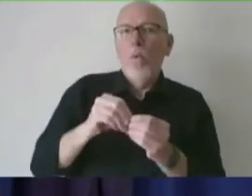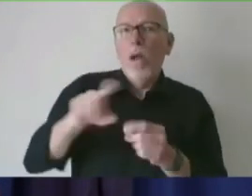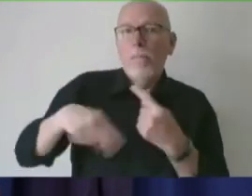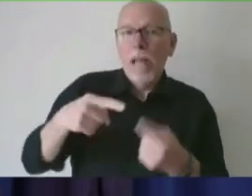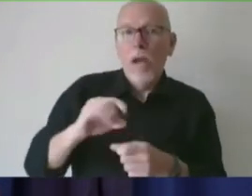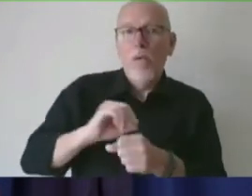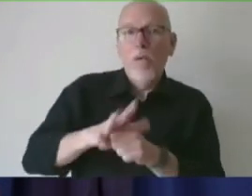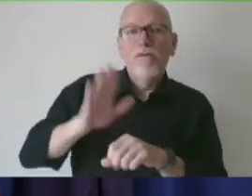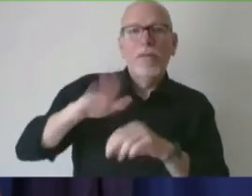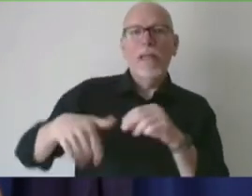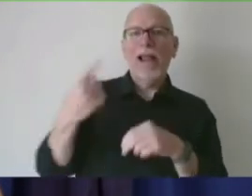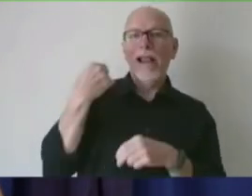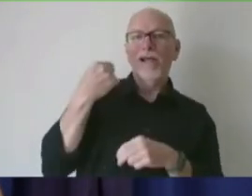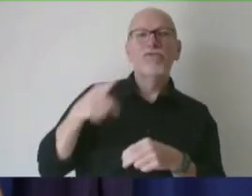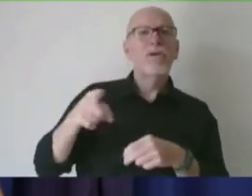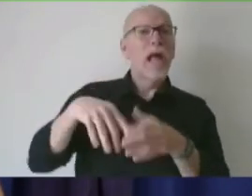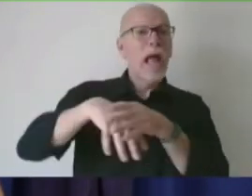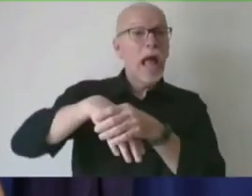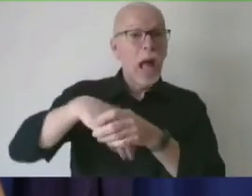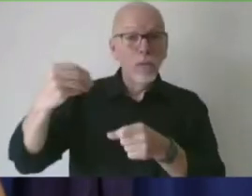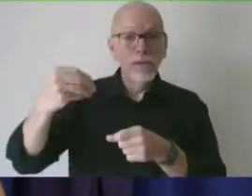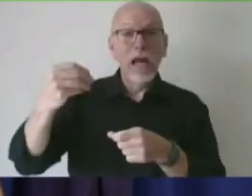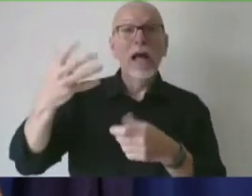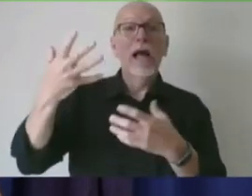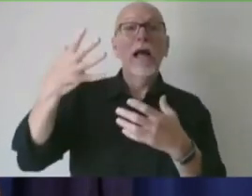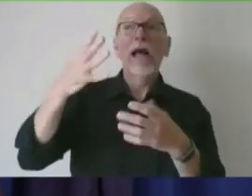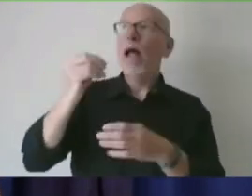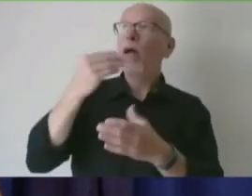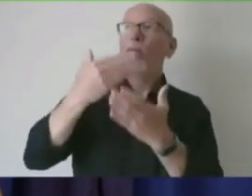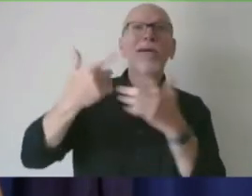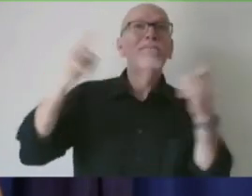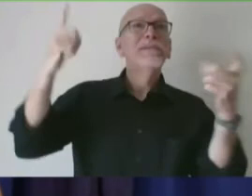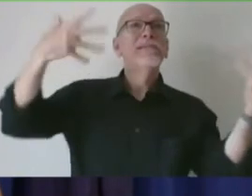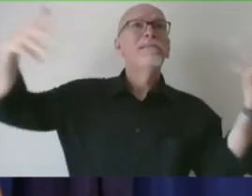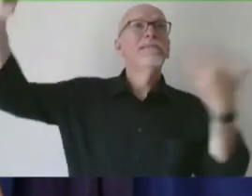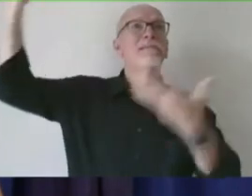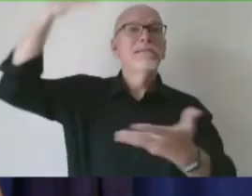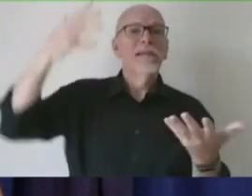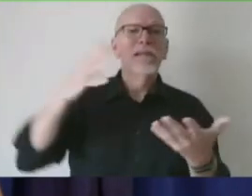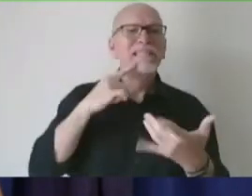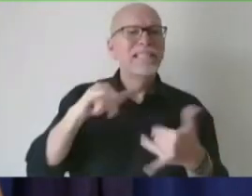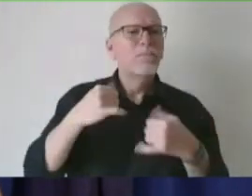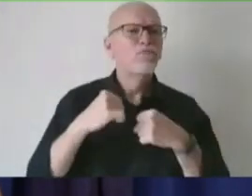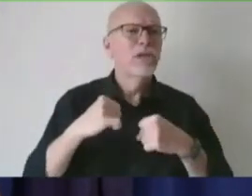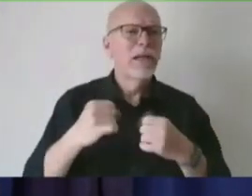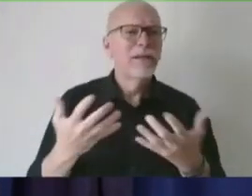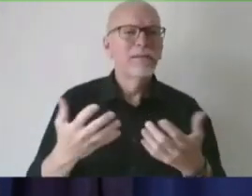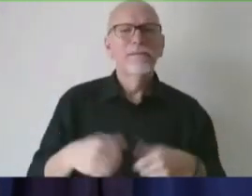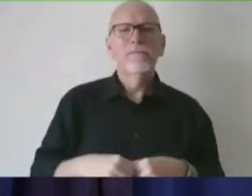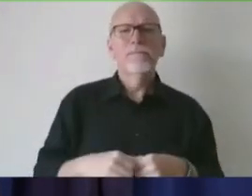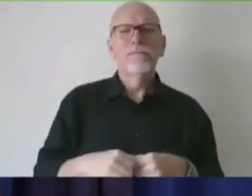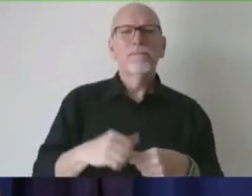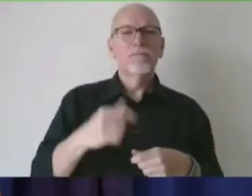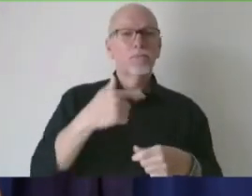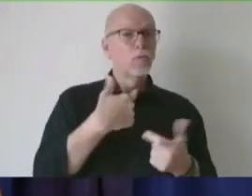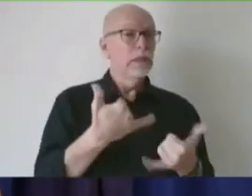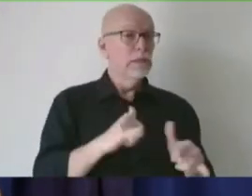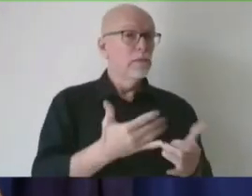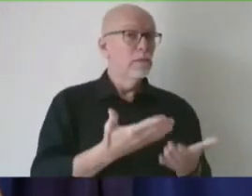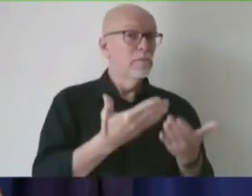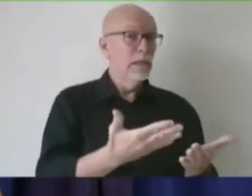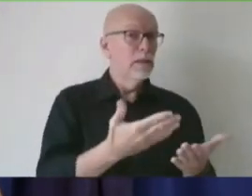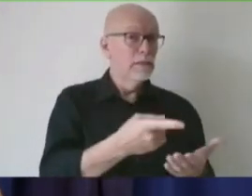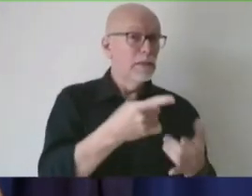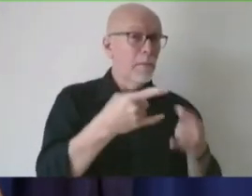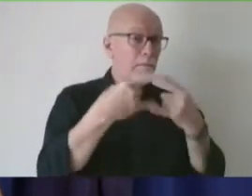the outdoors and being outside in that, of course, well-ventilated area is still very protective. So we have recommended masks inside and talked with the state fair people about